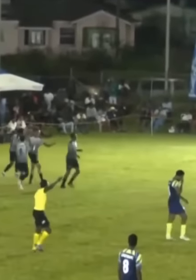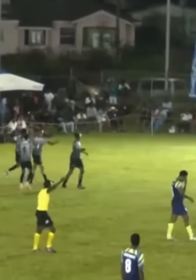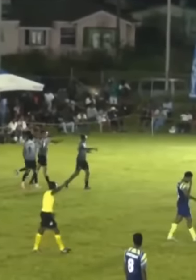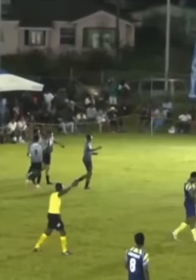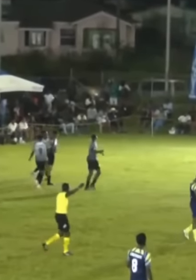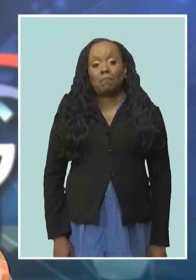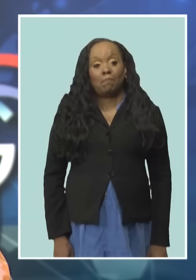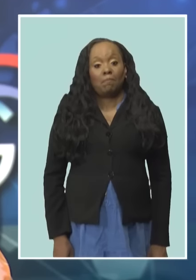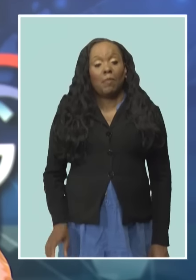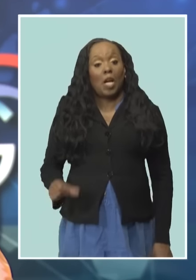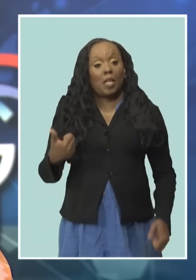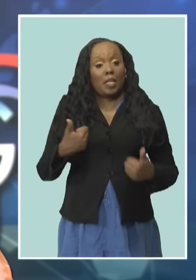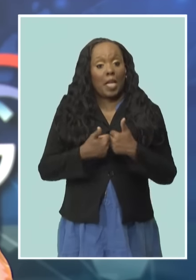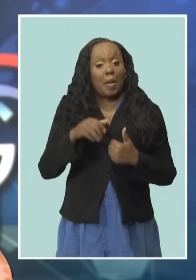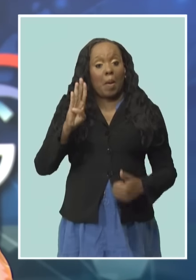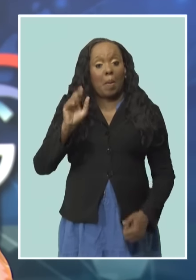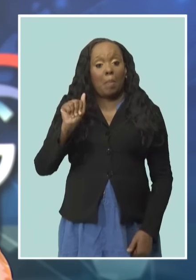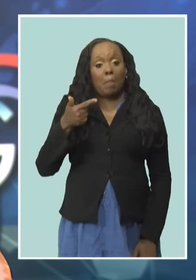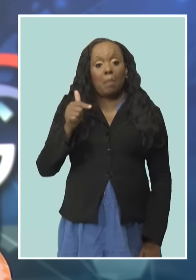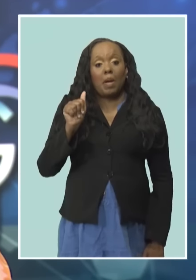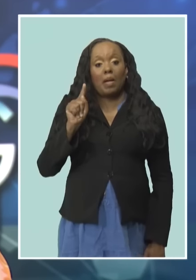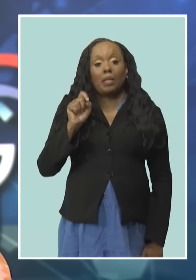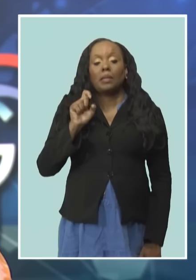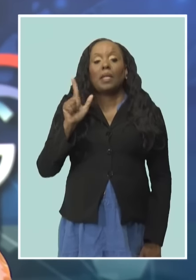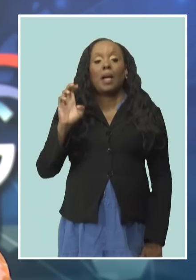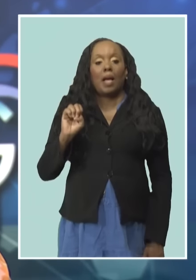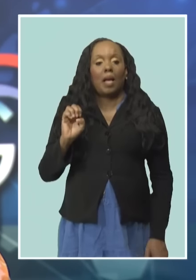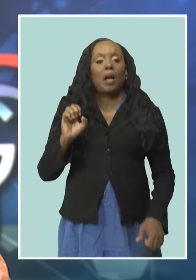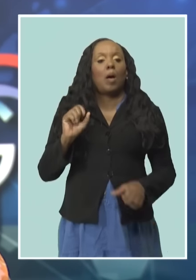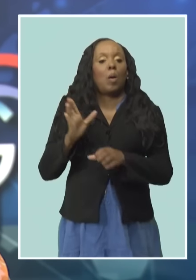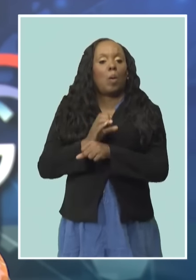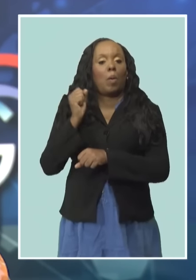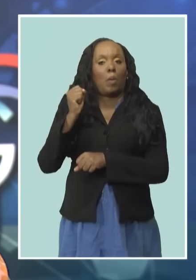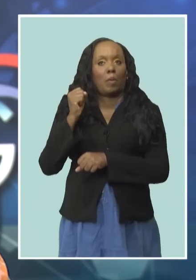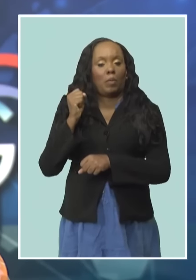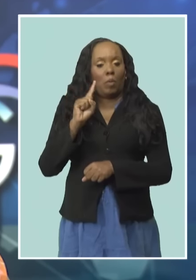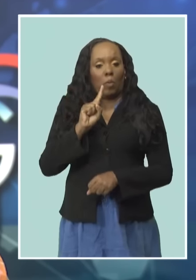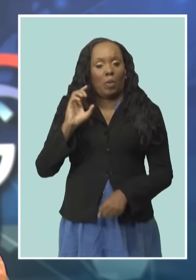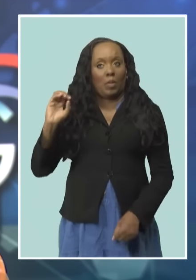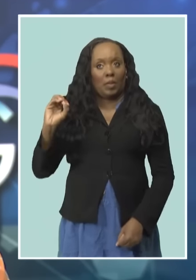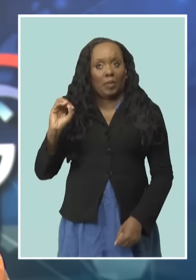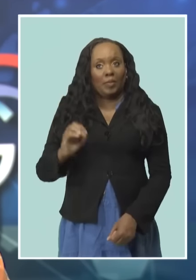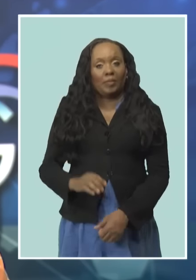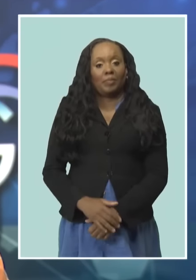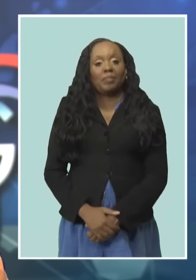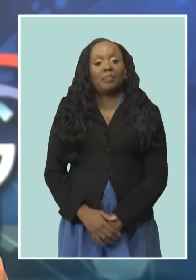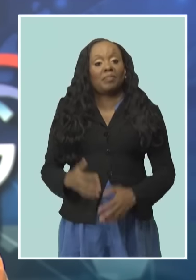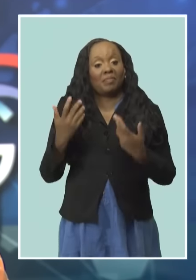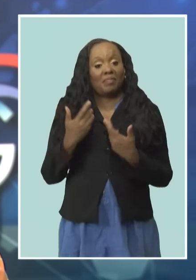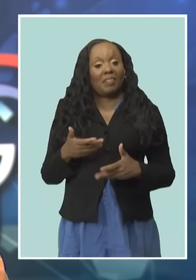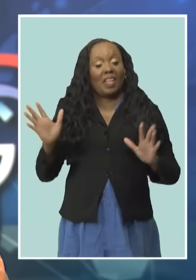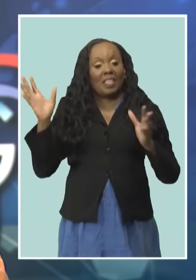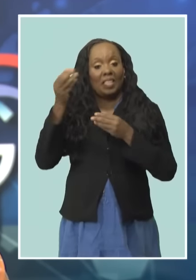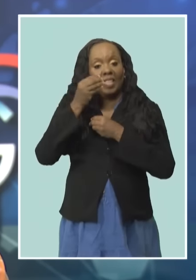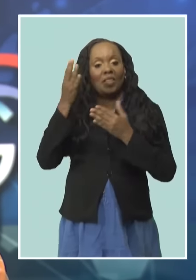final score. In another encounter, Bagatelle defeated Technique 1-0. Well,